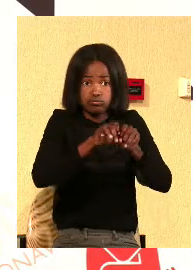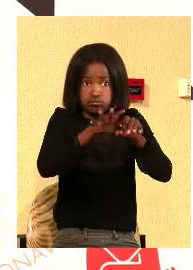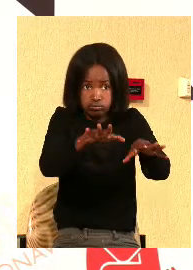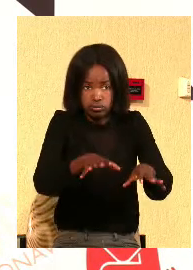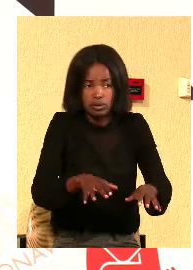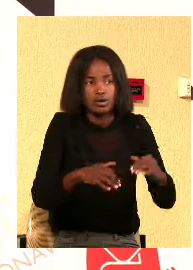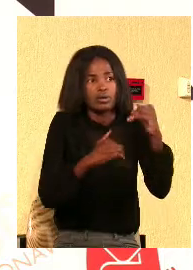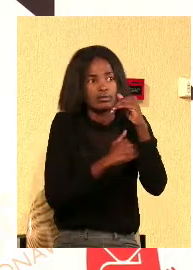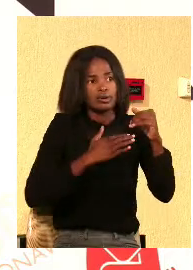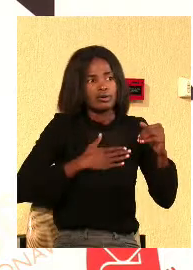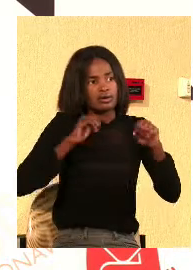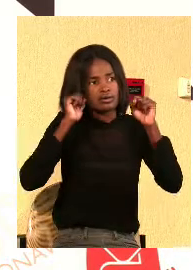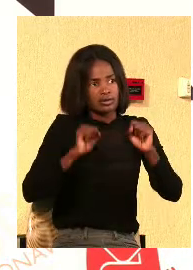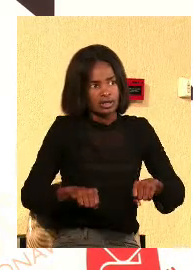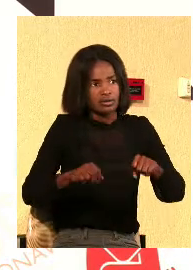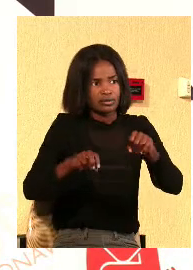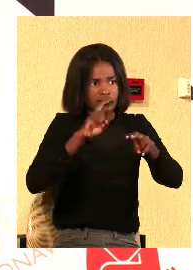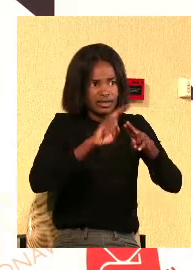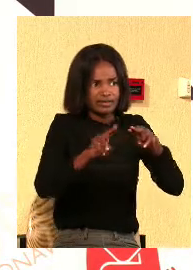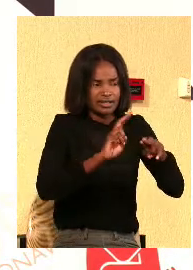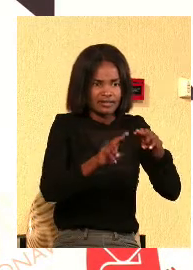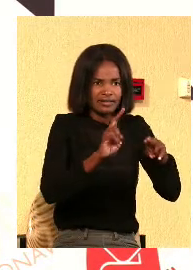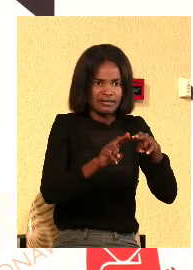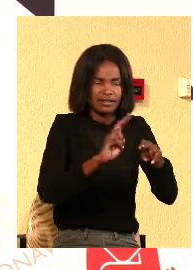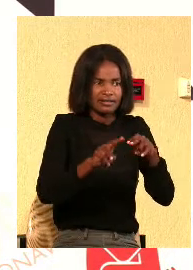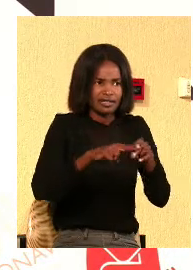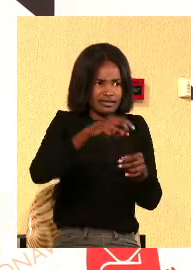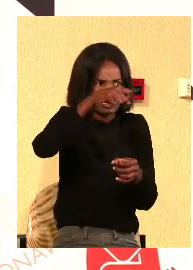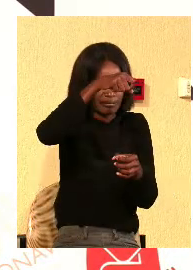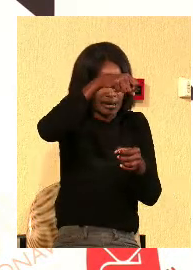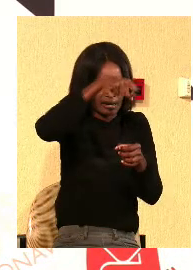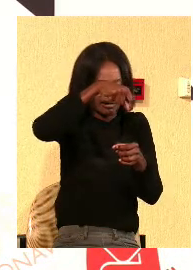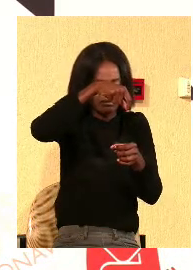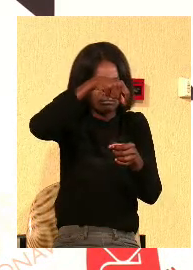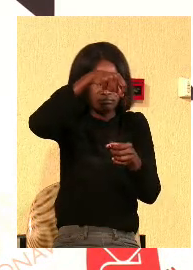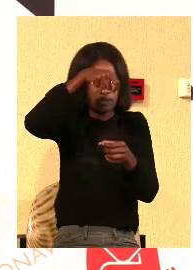possible to where we are first required to decentralize.